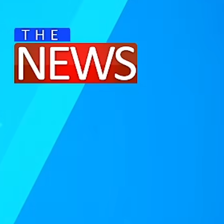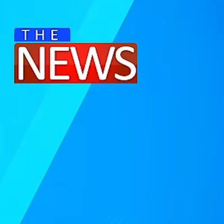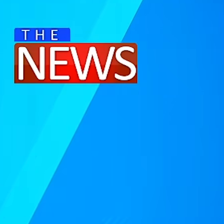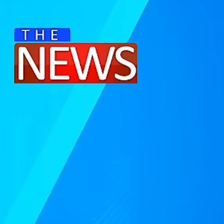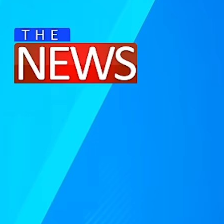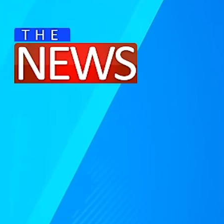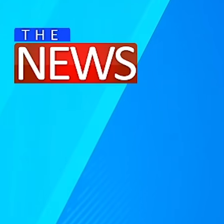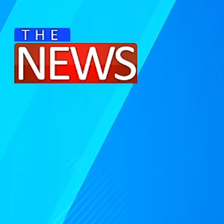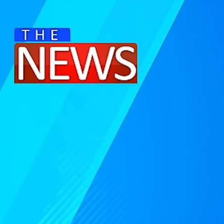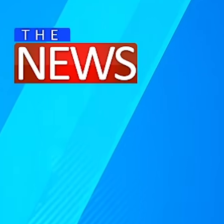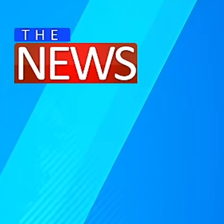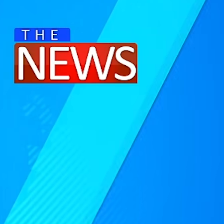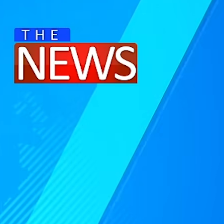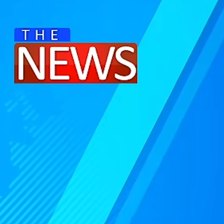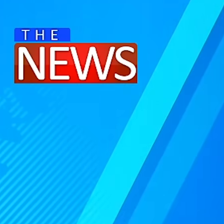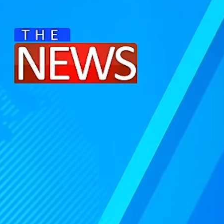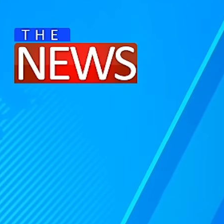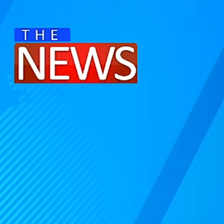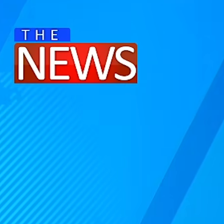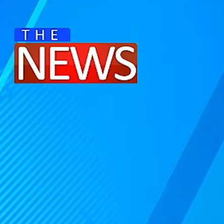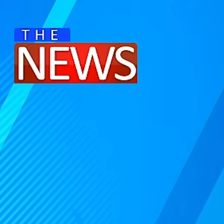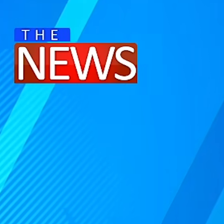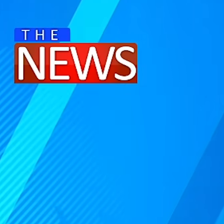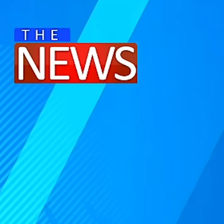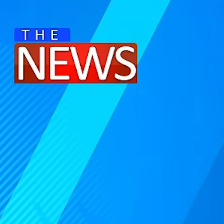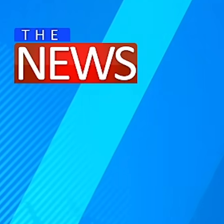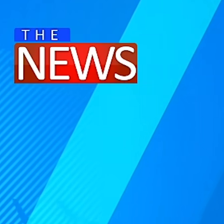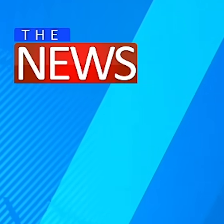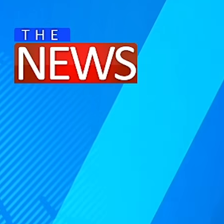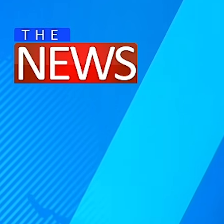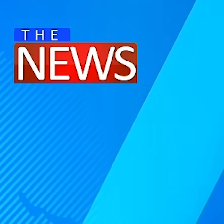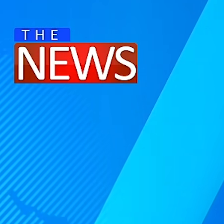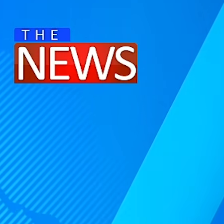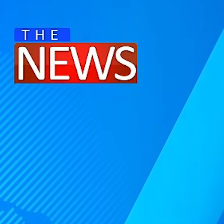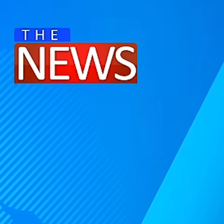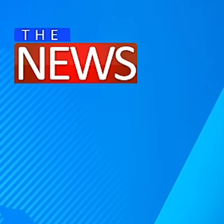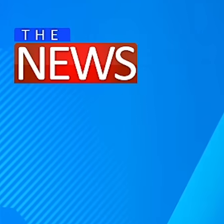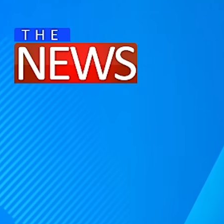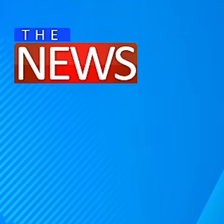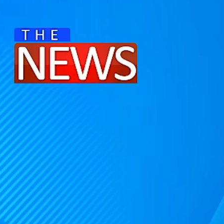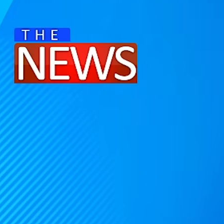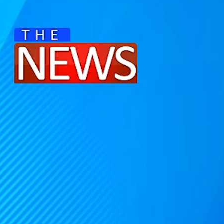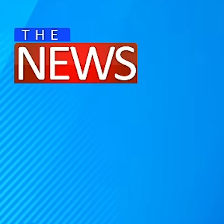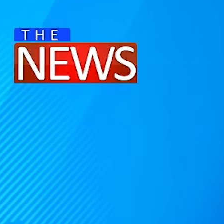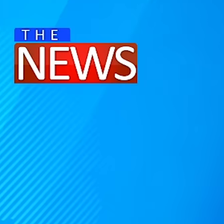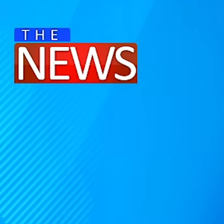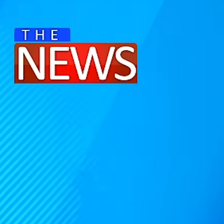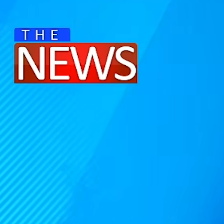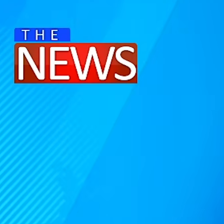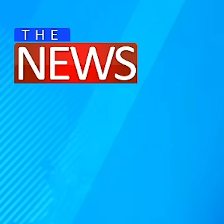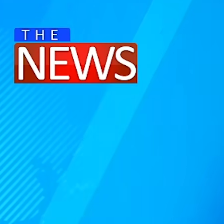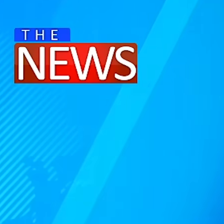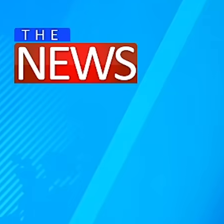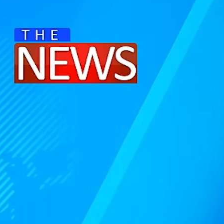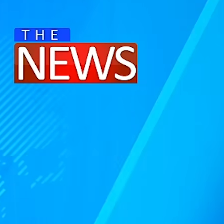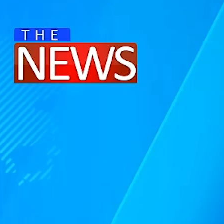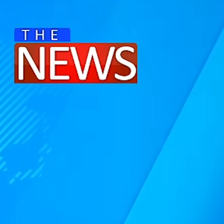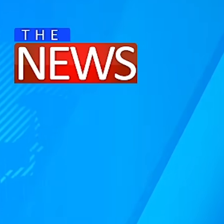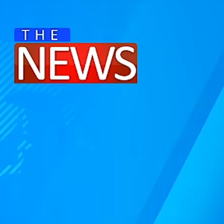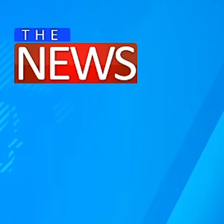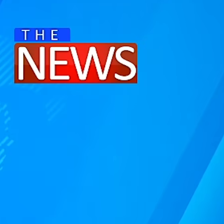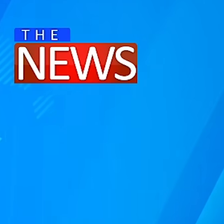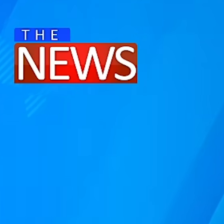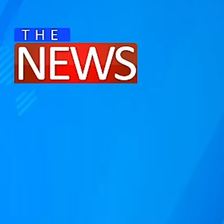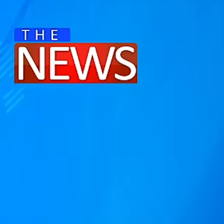200 Jamaicans are set to land on home soil on Wednesday. Minister of Foreign Affairs and Foreign Trade Kamina